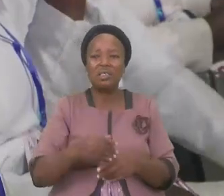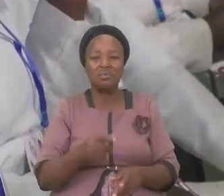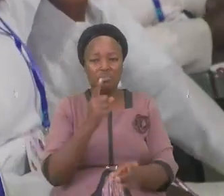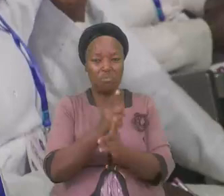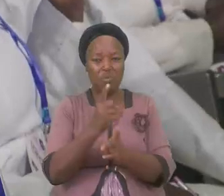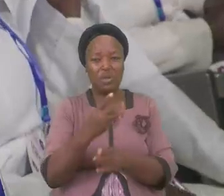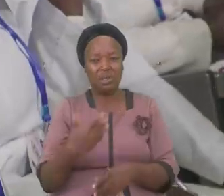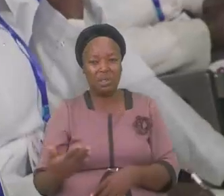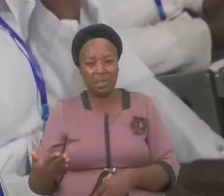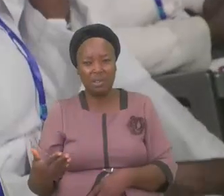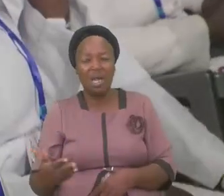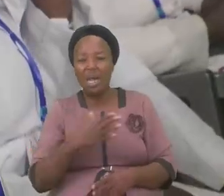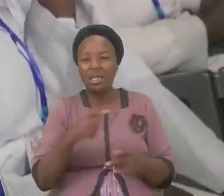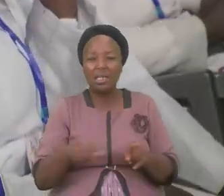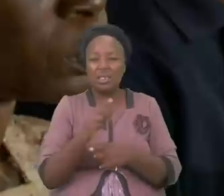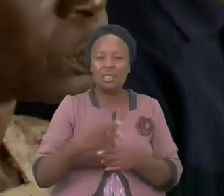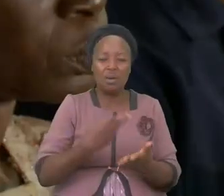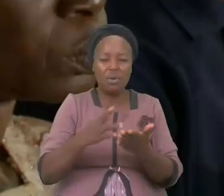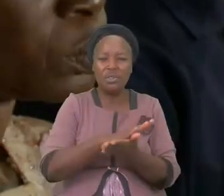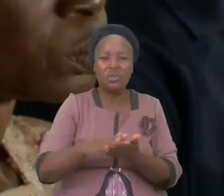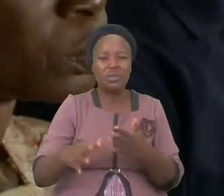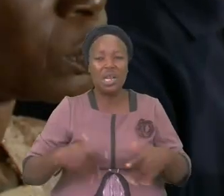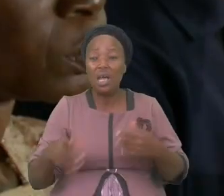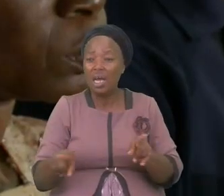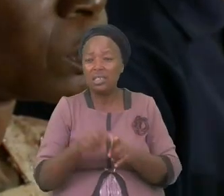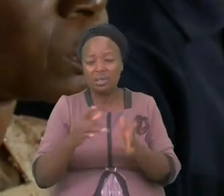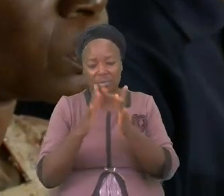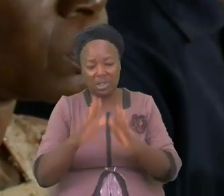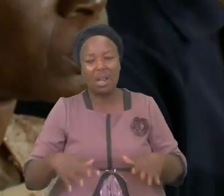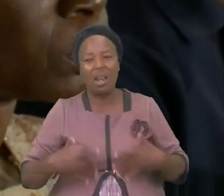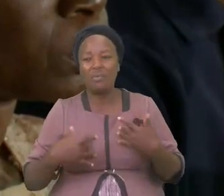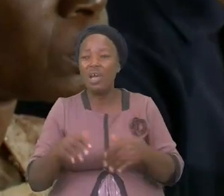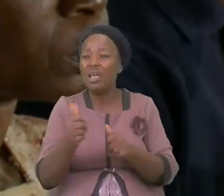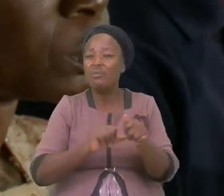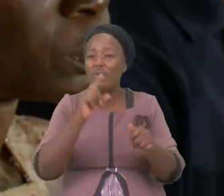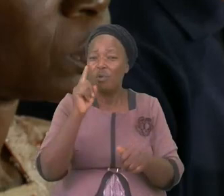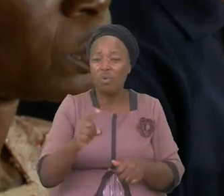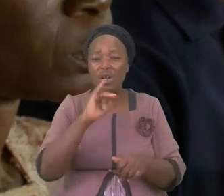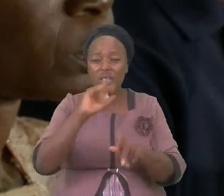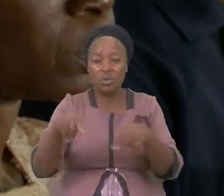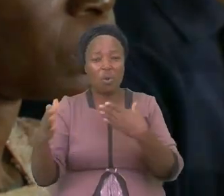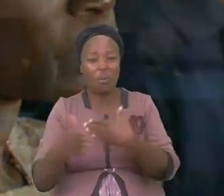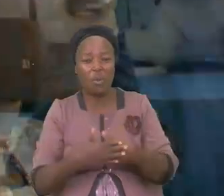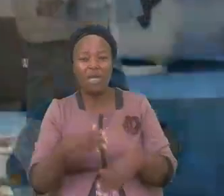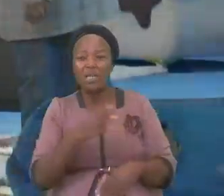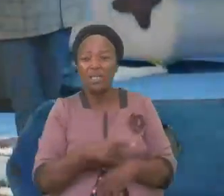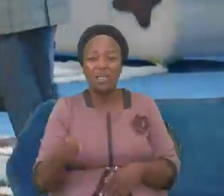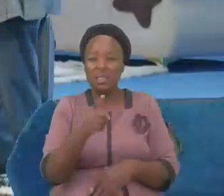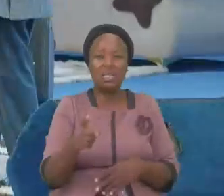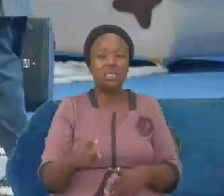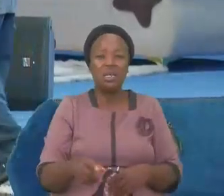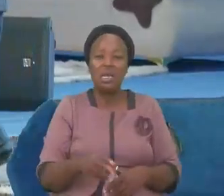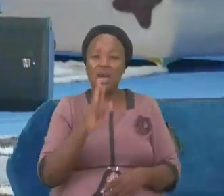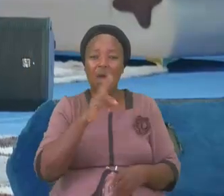Christian life. Everyone is gone back. They're all together become filthy. Filthy